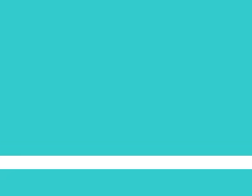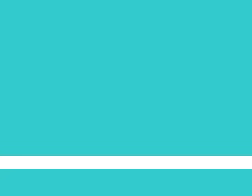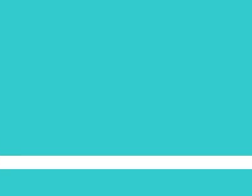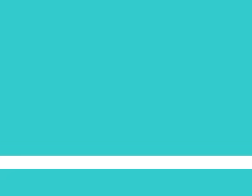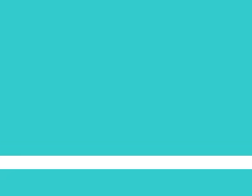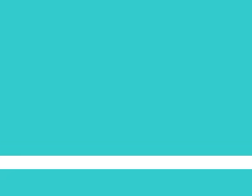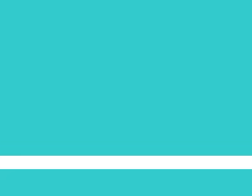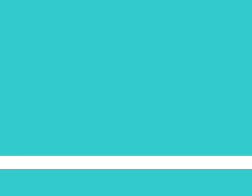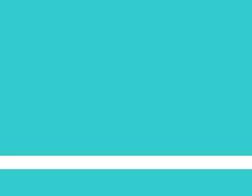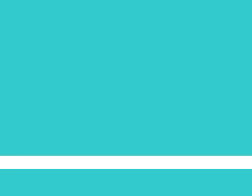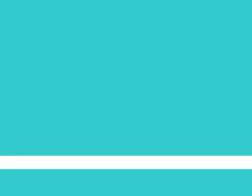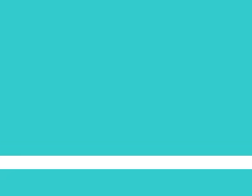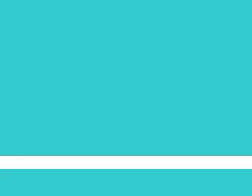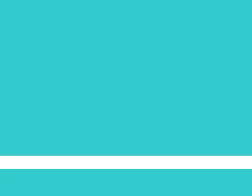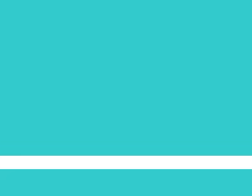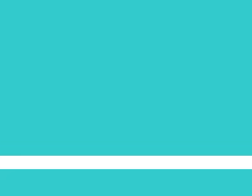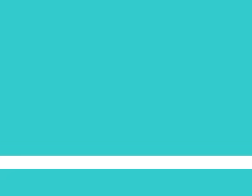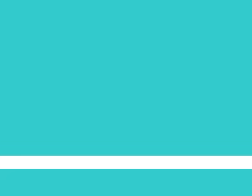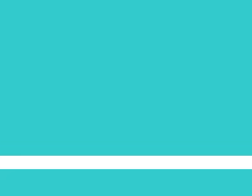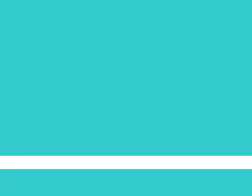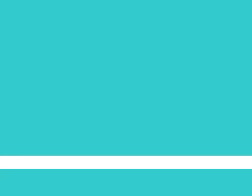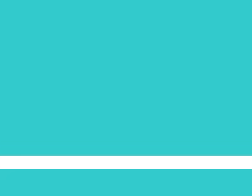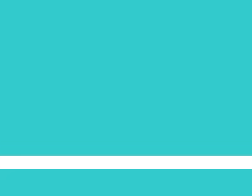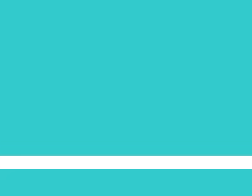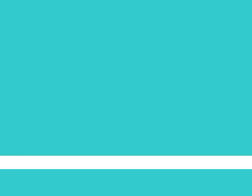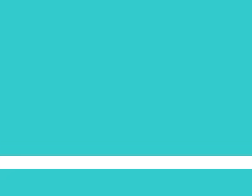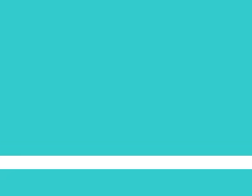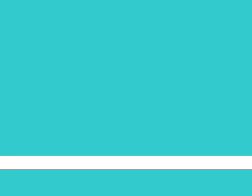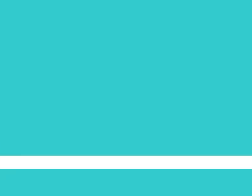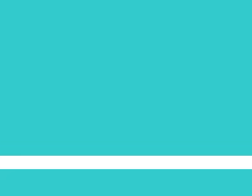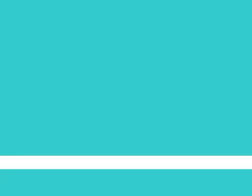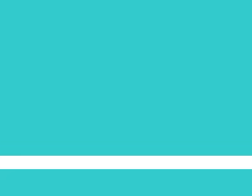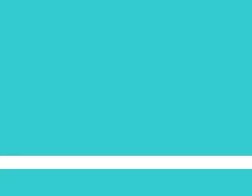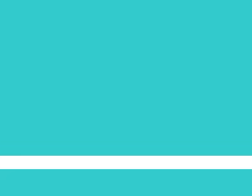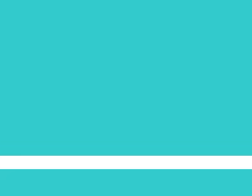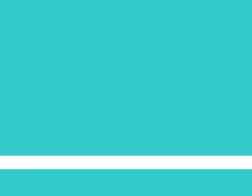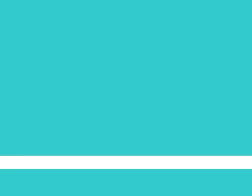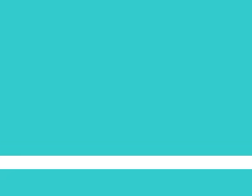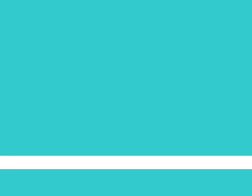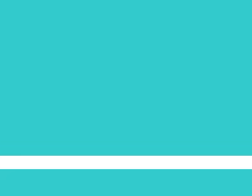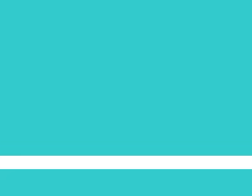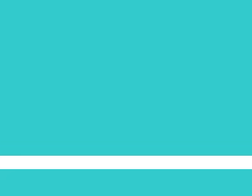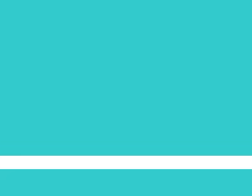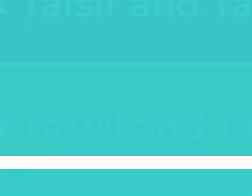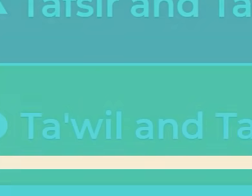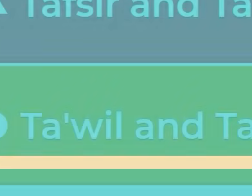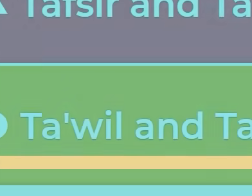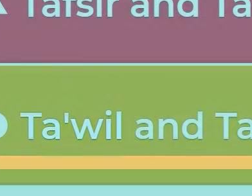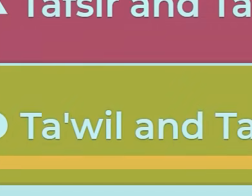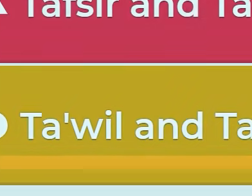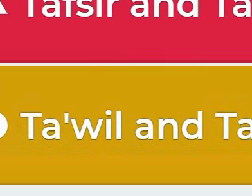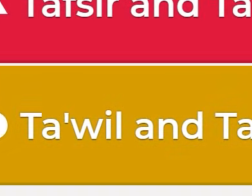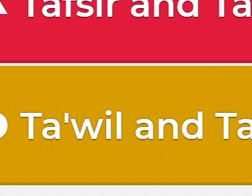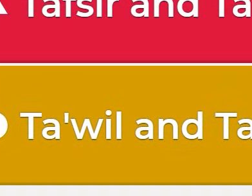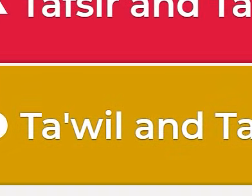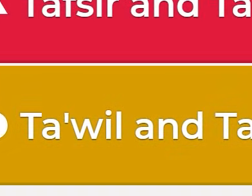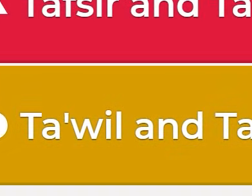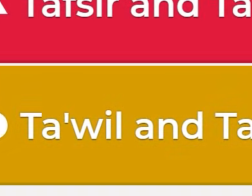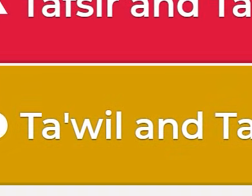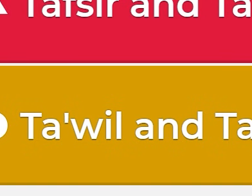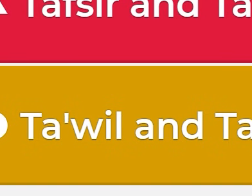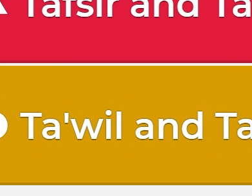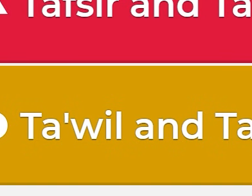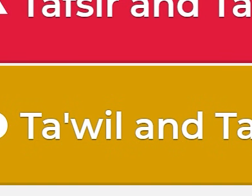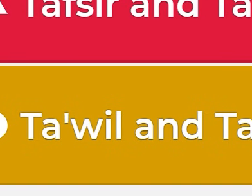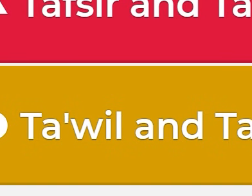of ways. What are two main approaches to interpretation which exist in Islamic tradition? Is it 1.